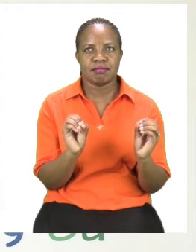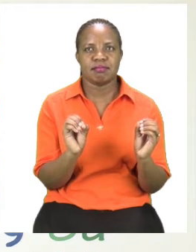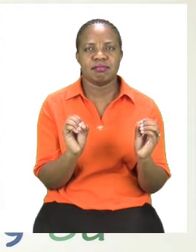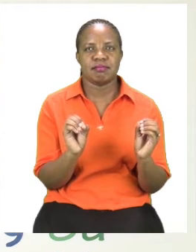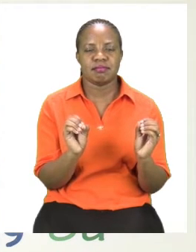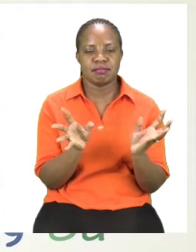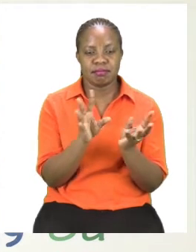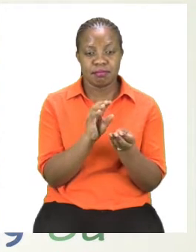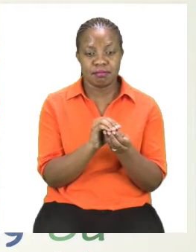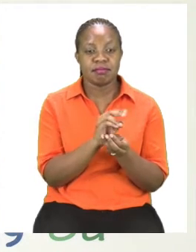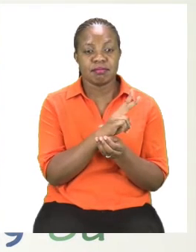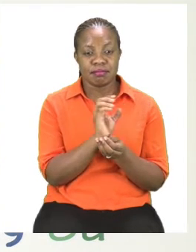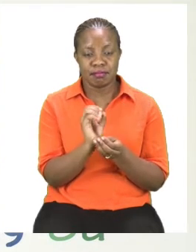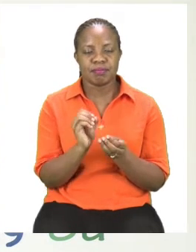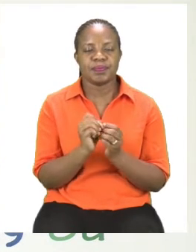20,